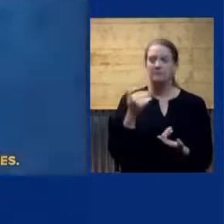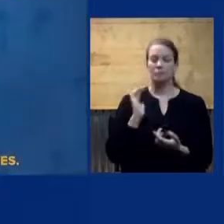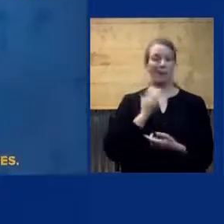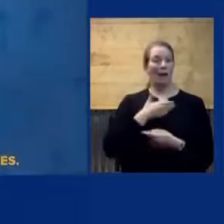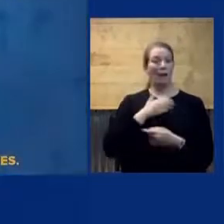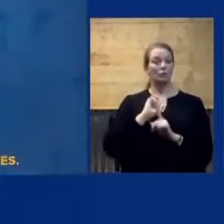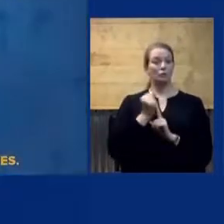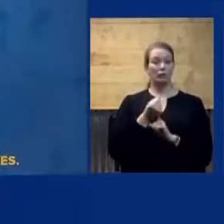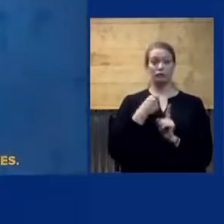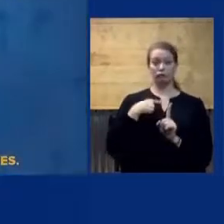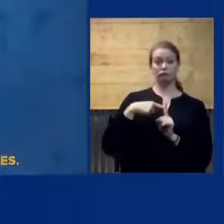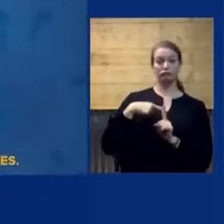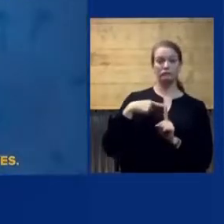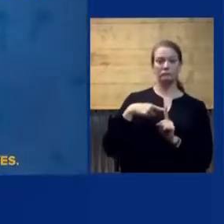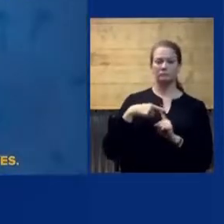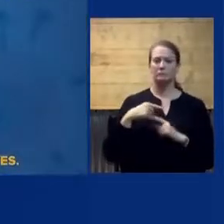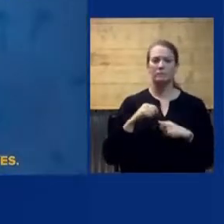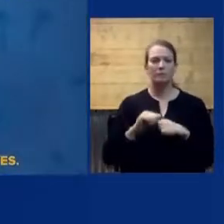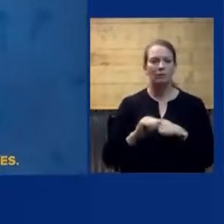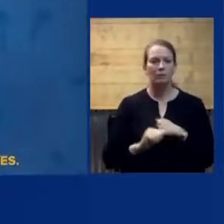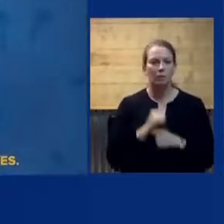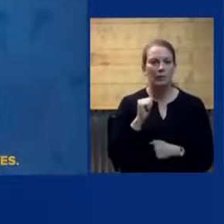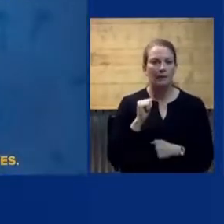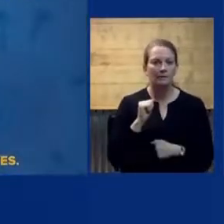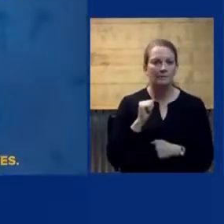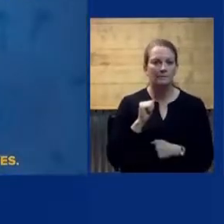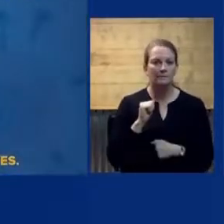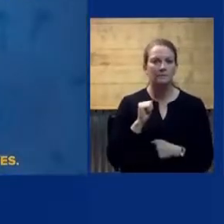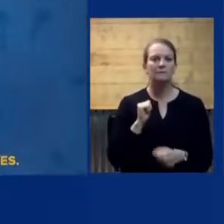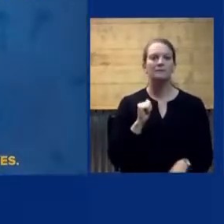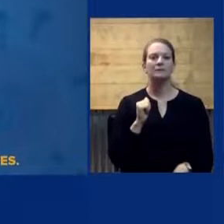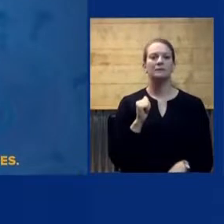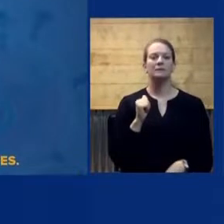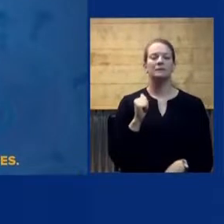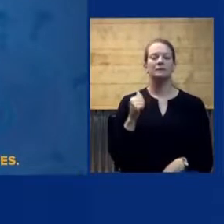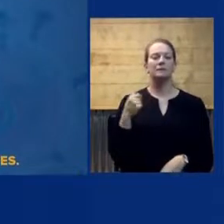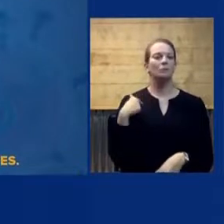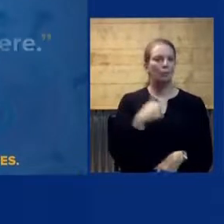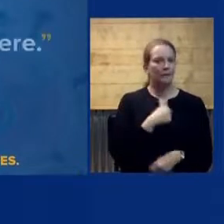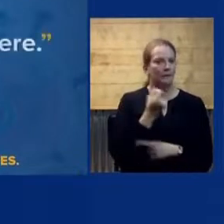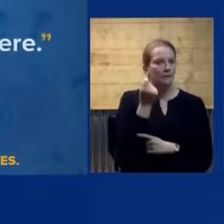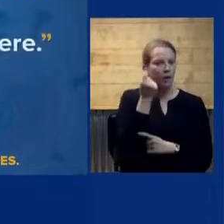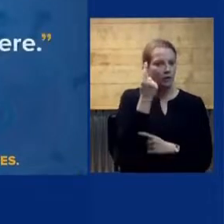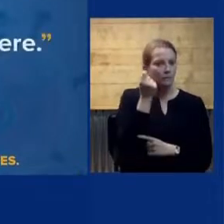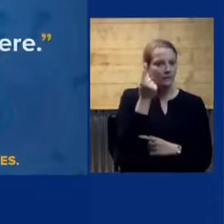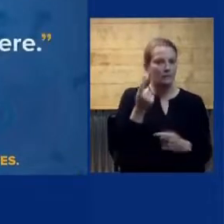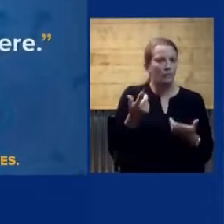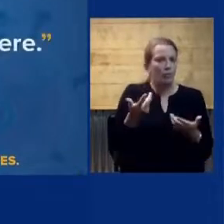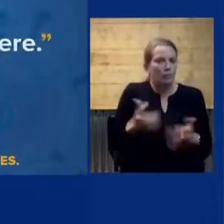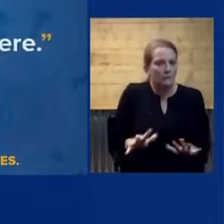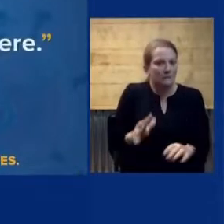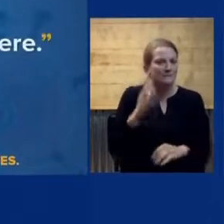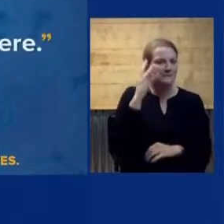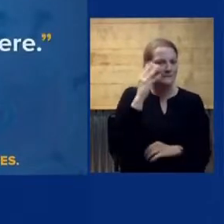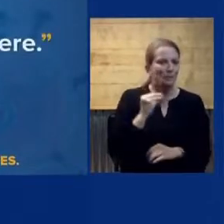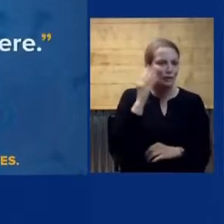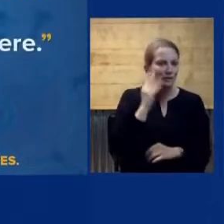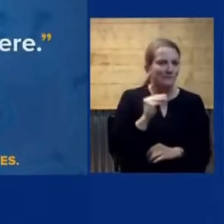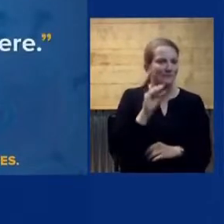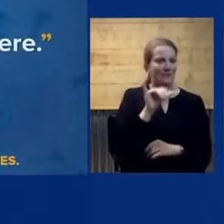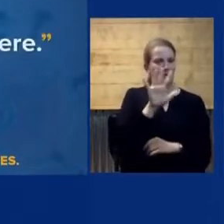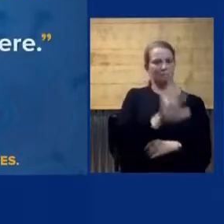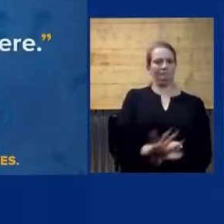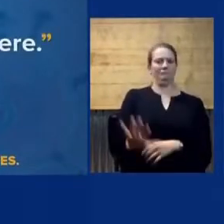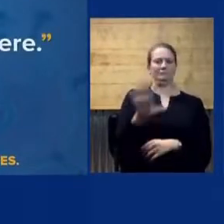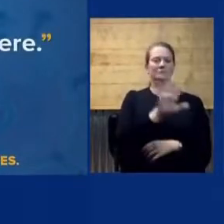situation. We understand this because we've lived this already. We had